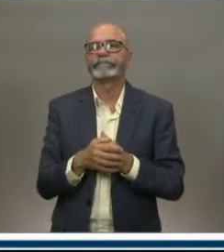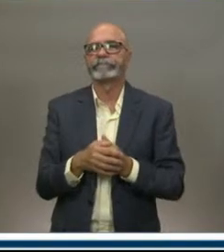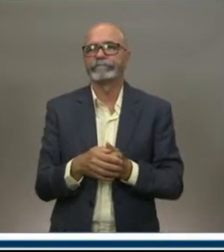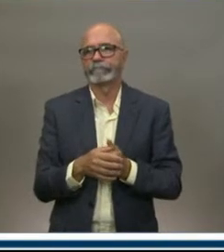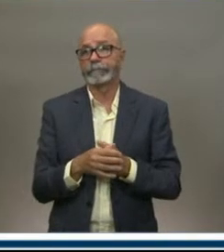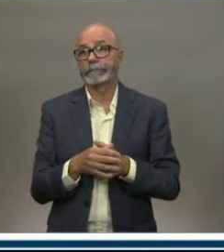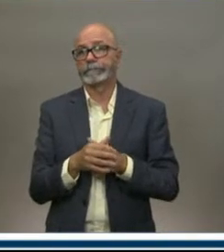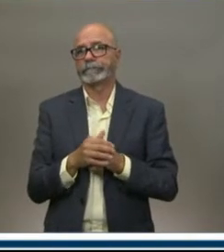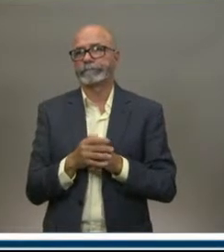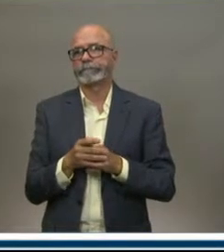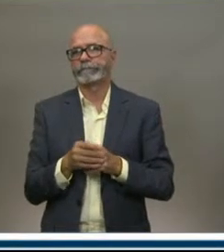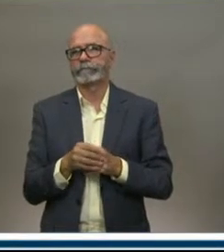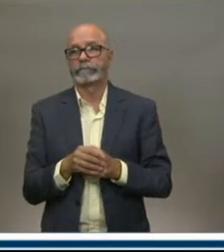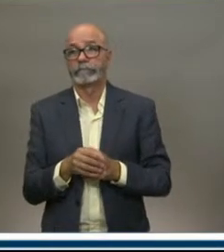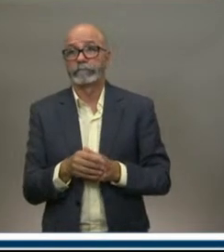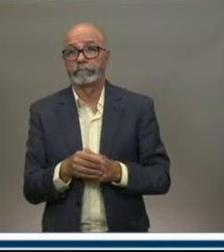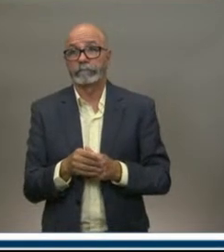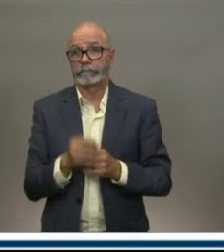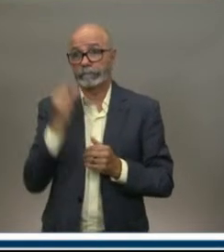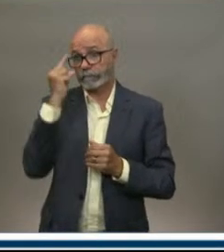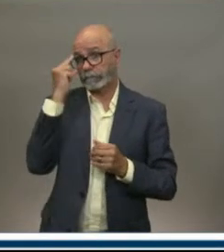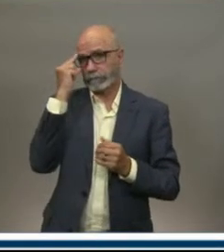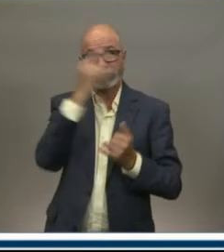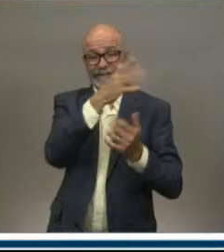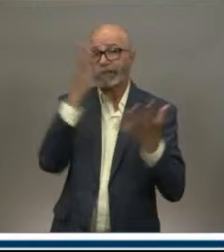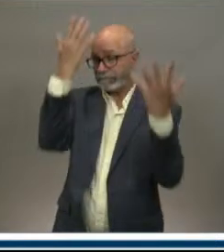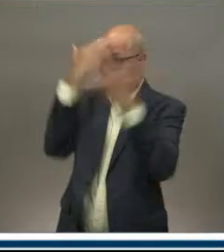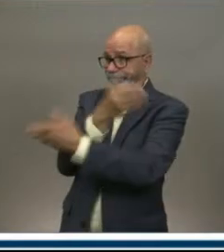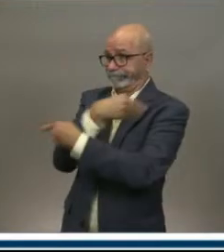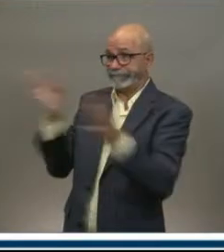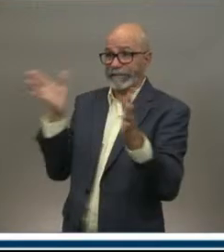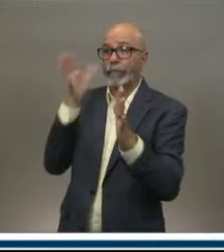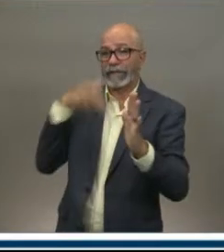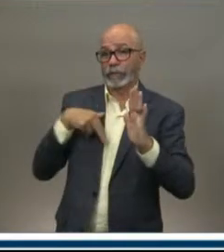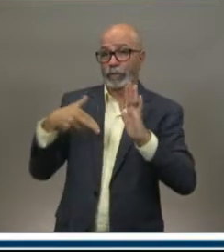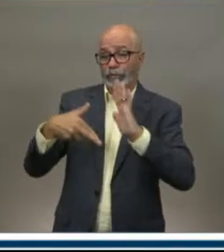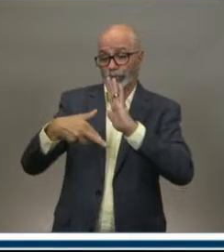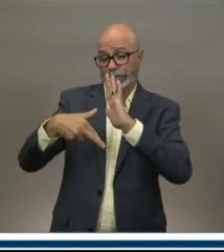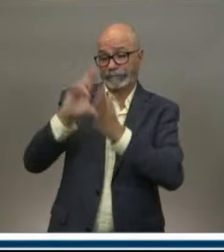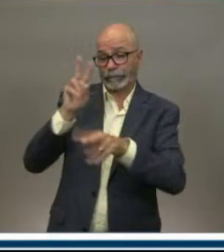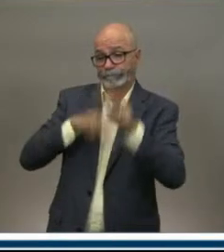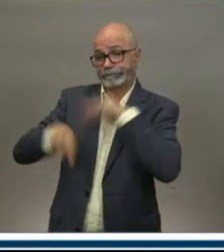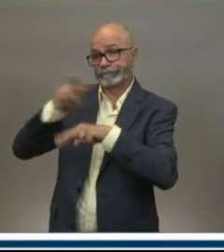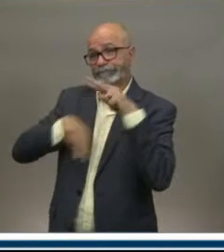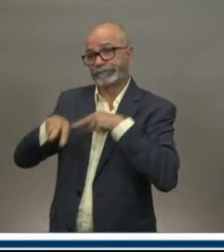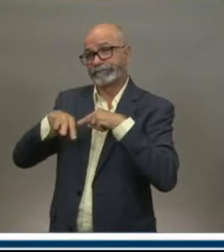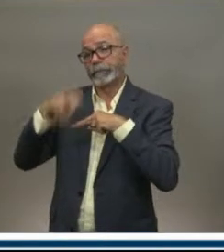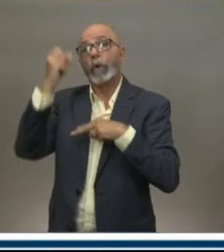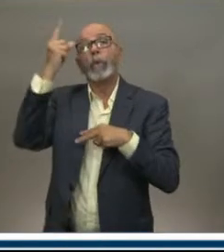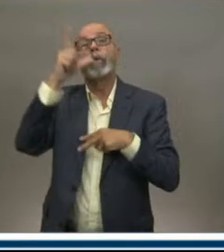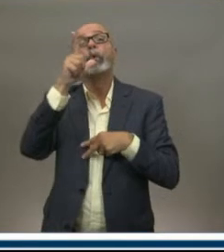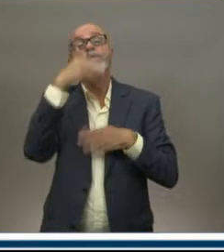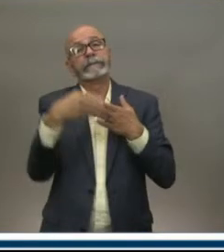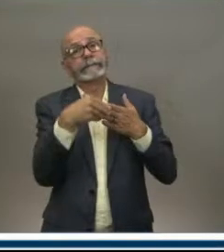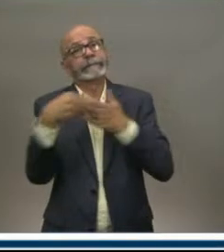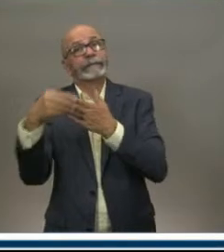when I announced this review, being led by Drs. Latta and Dr.